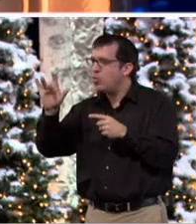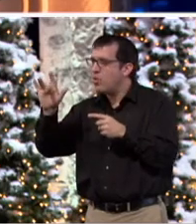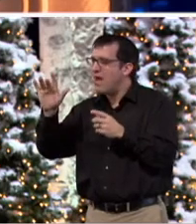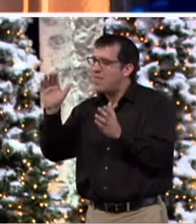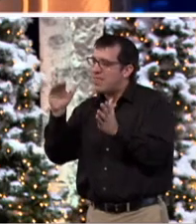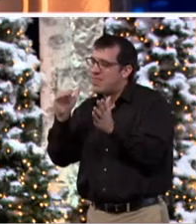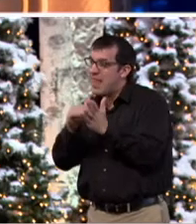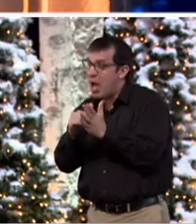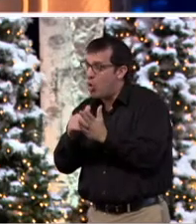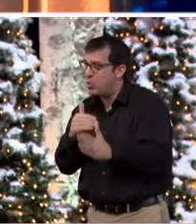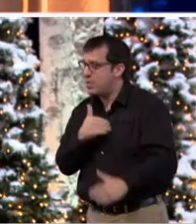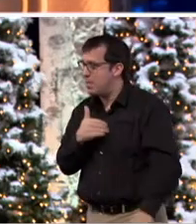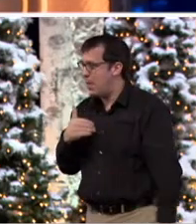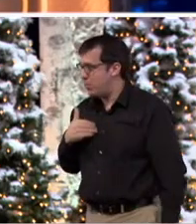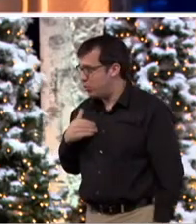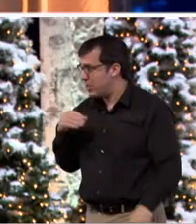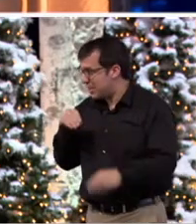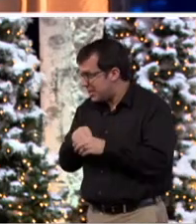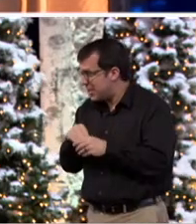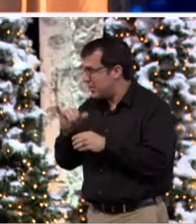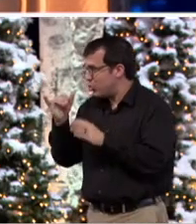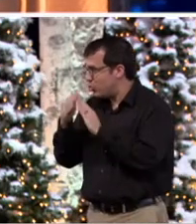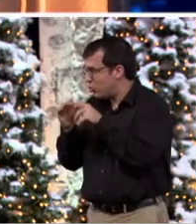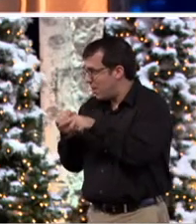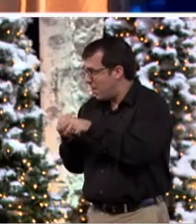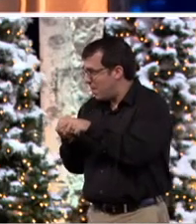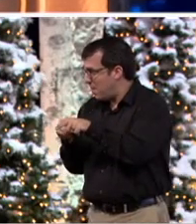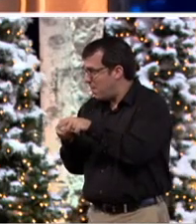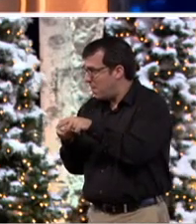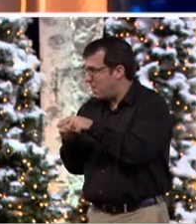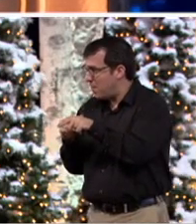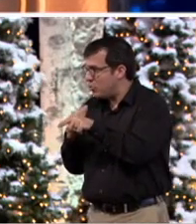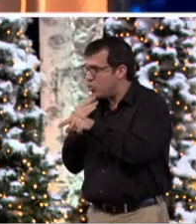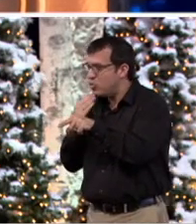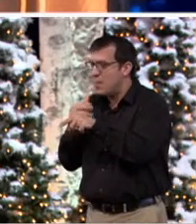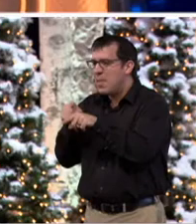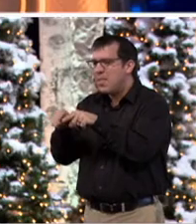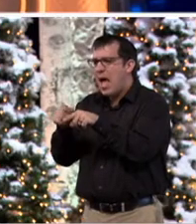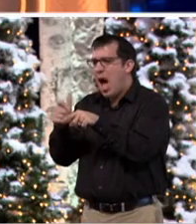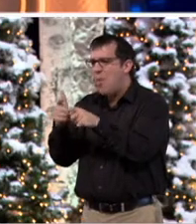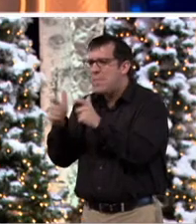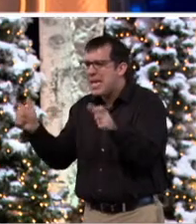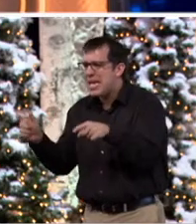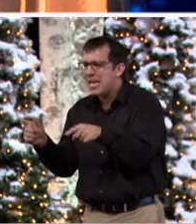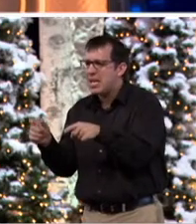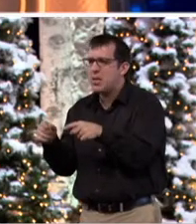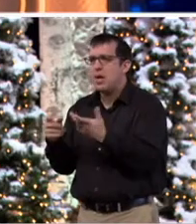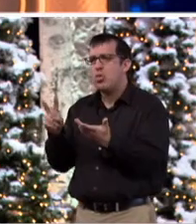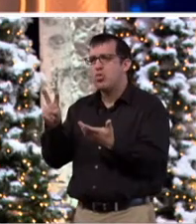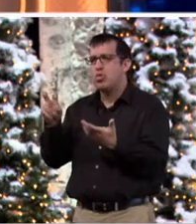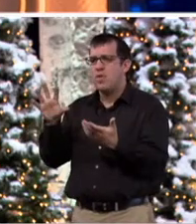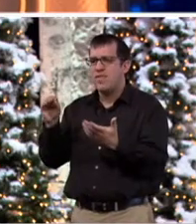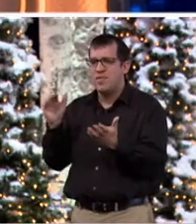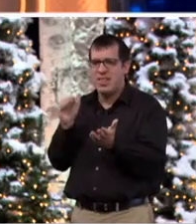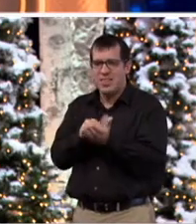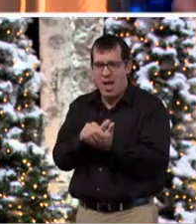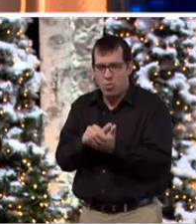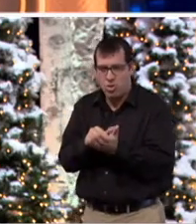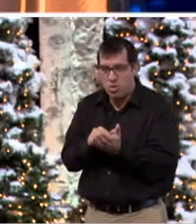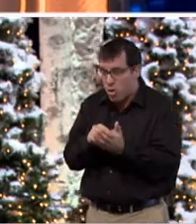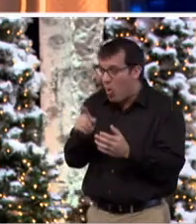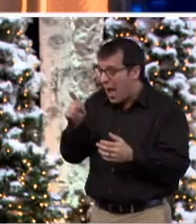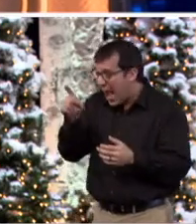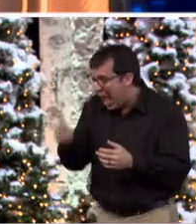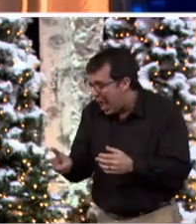members in Jerusalem. You say, well, how big was Jerusalem? It was about 250,000. So half